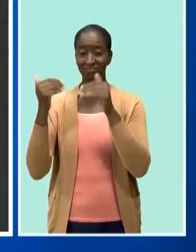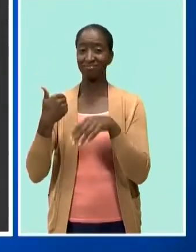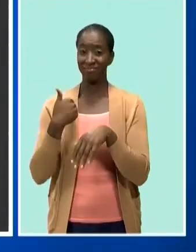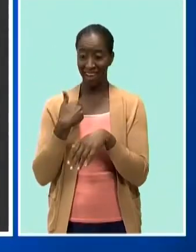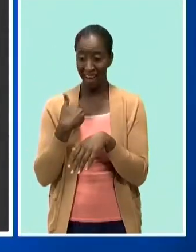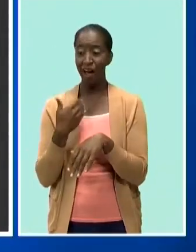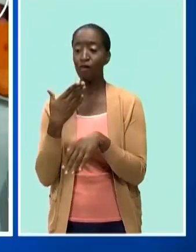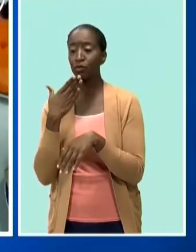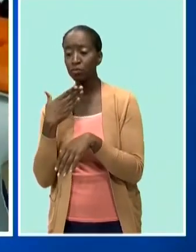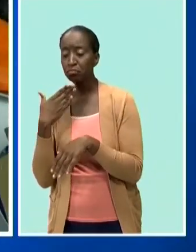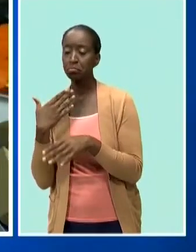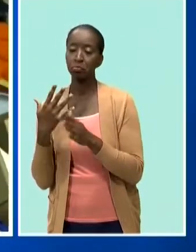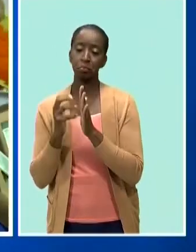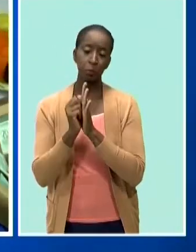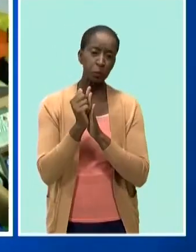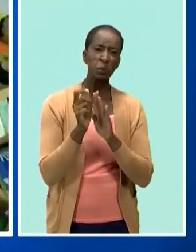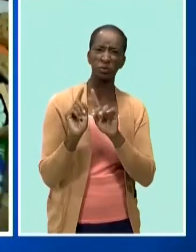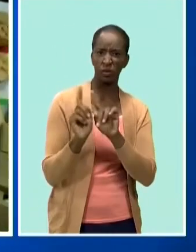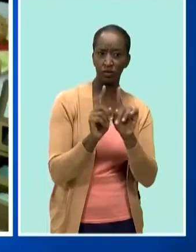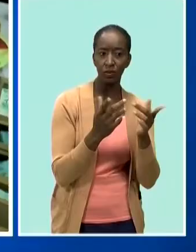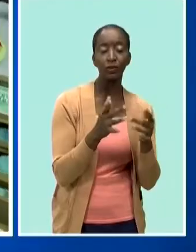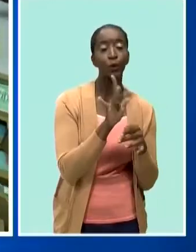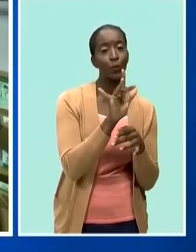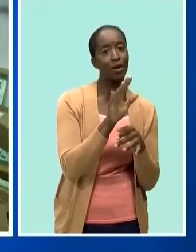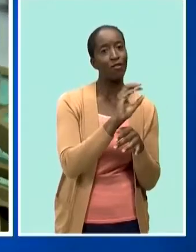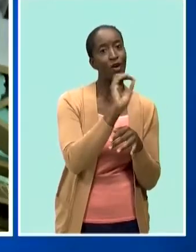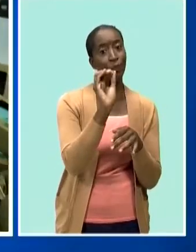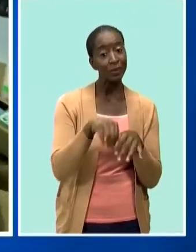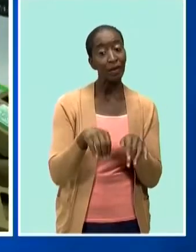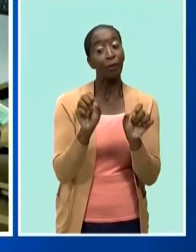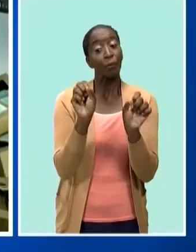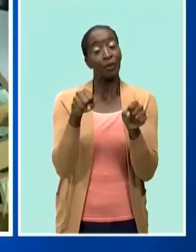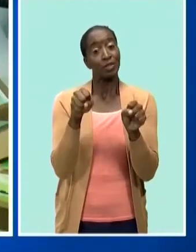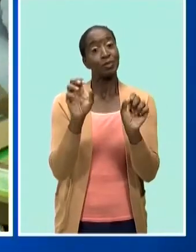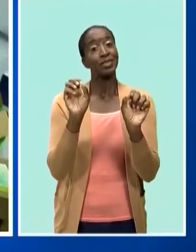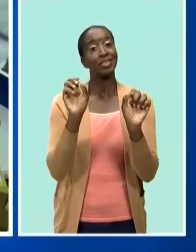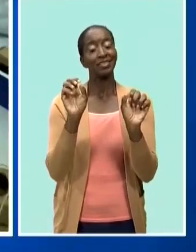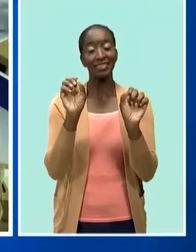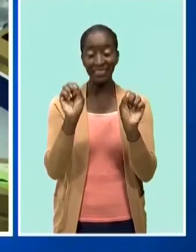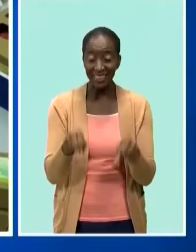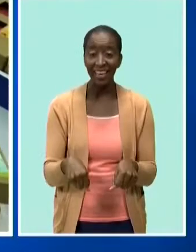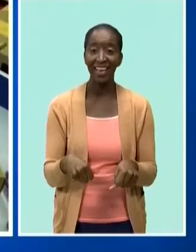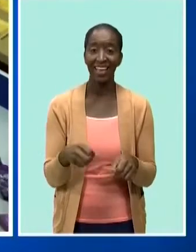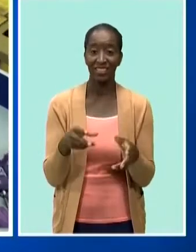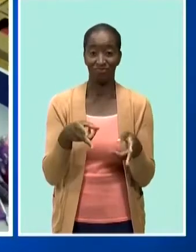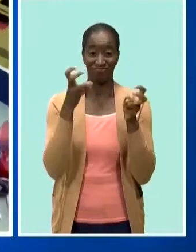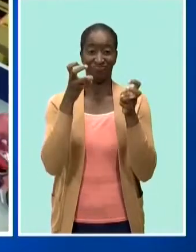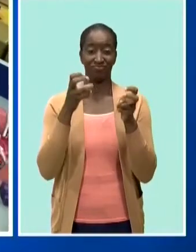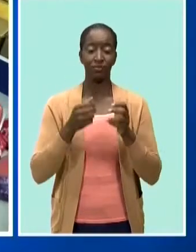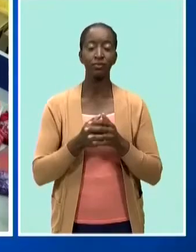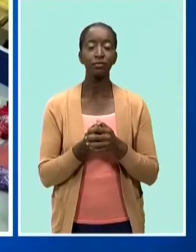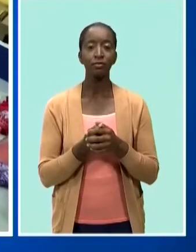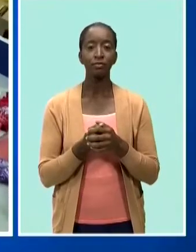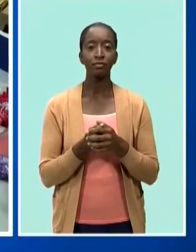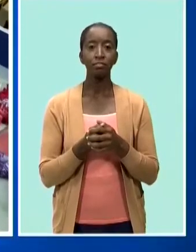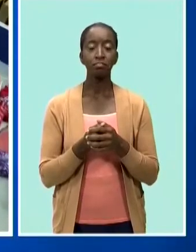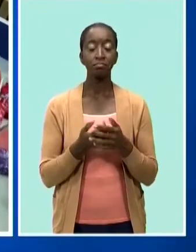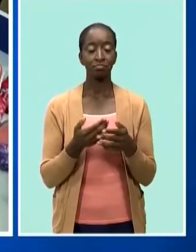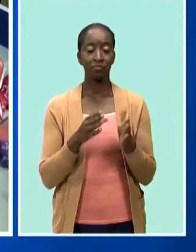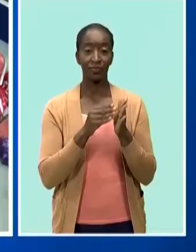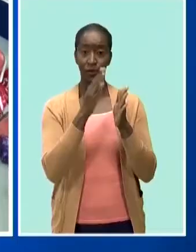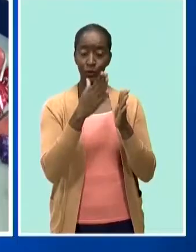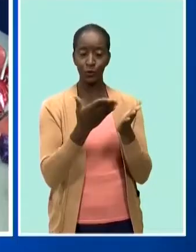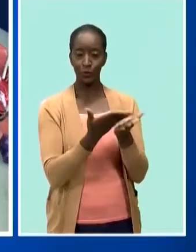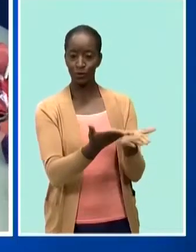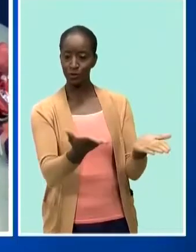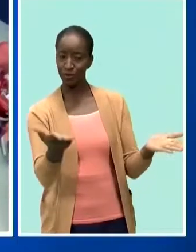at risk for it. While the main focus is on health and wellness, many of the exhibitions also incorporate the arts,